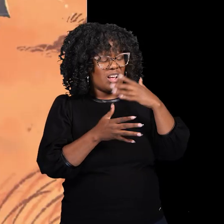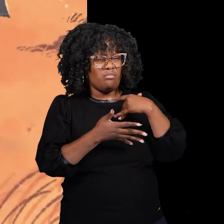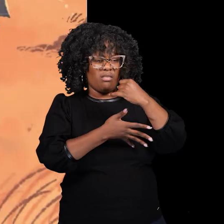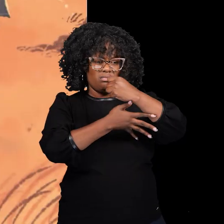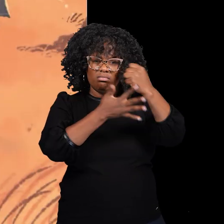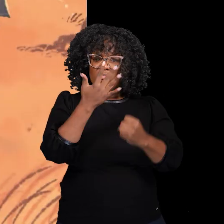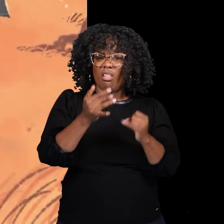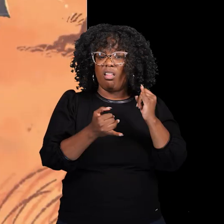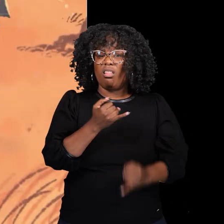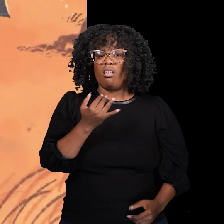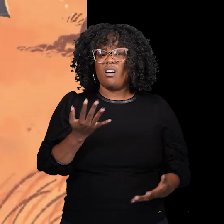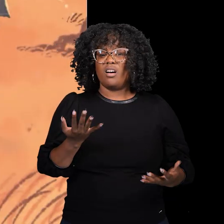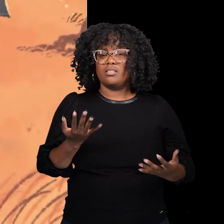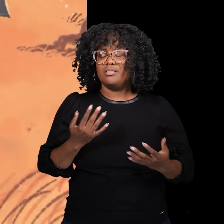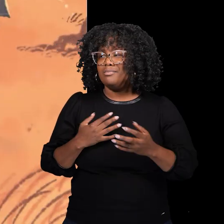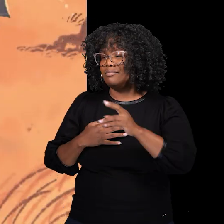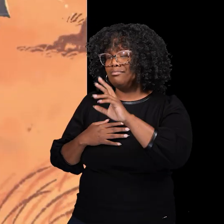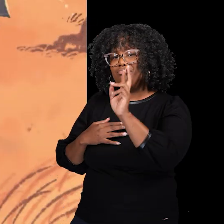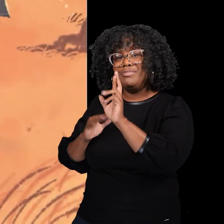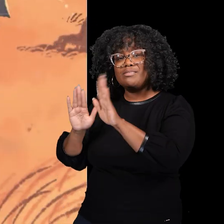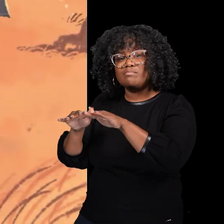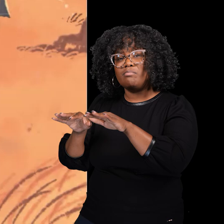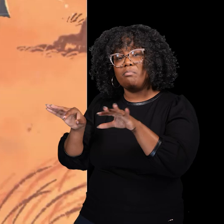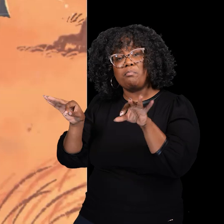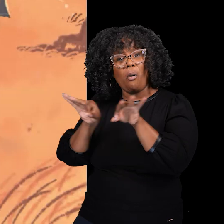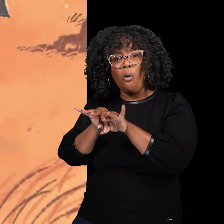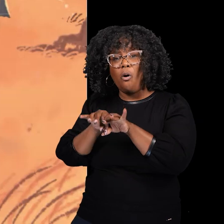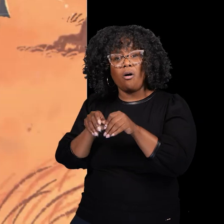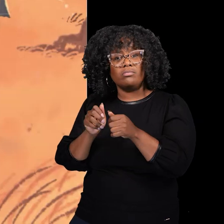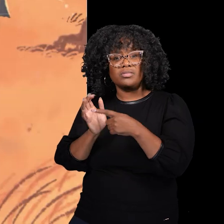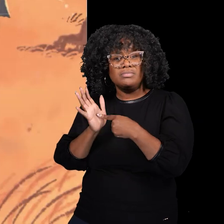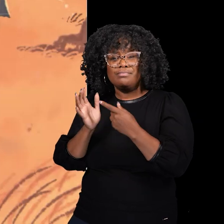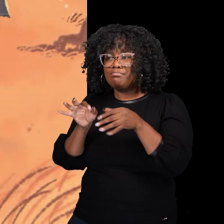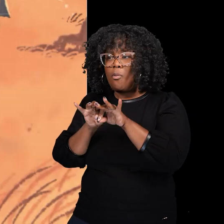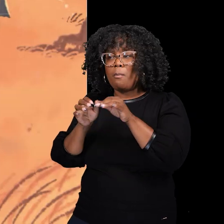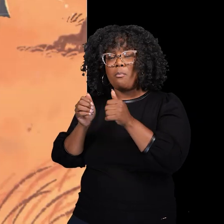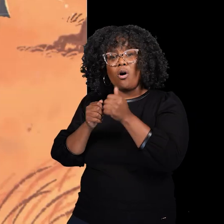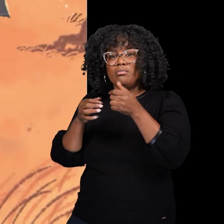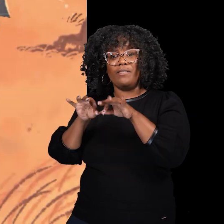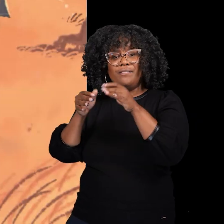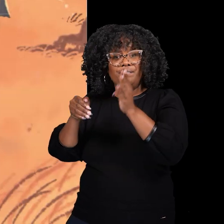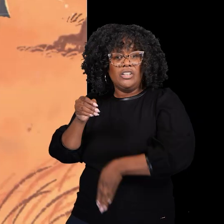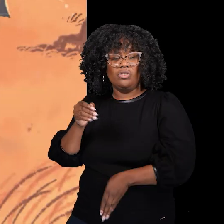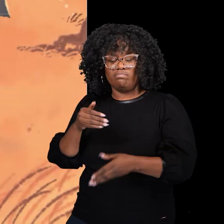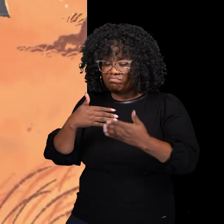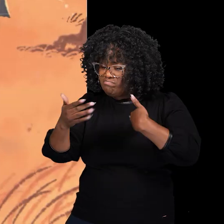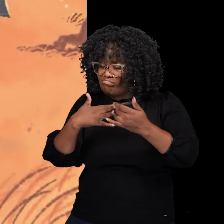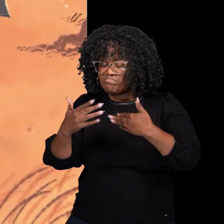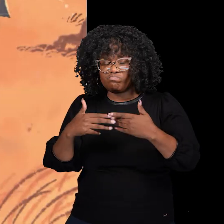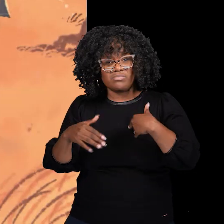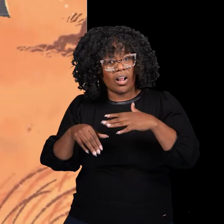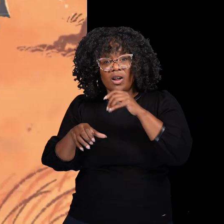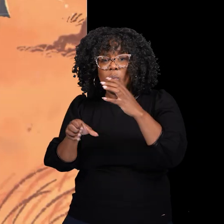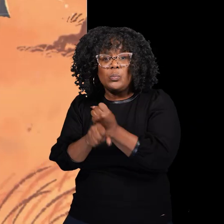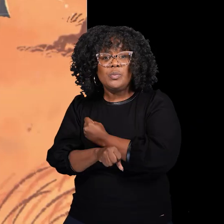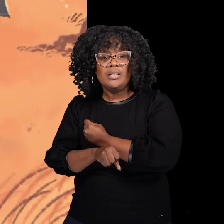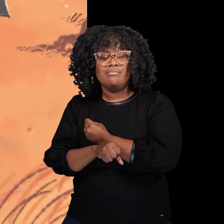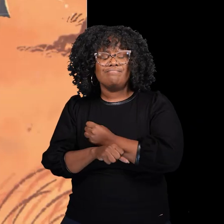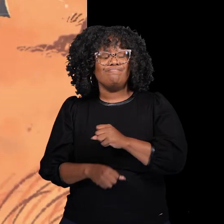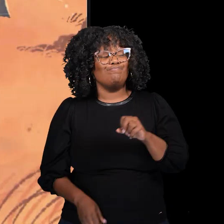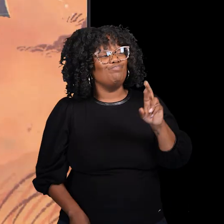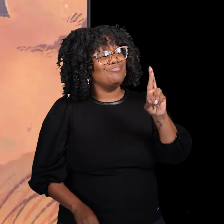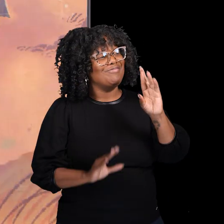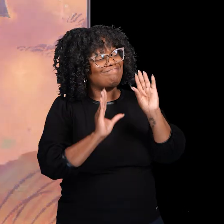looks like we're last. Ruby, sometimes it's more important to finish, even if we aren't the winning